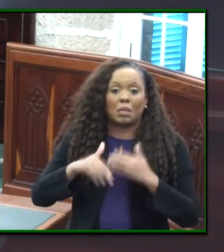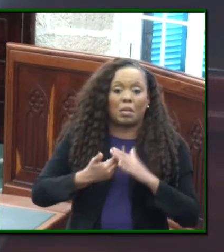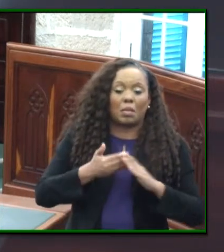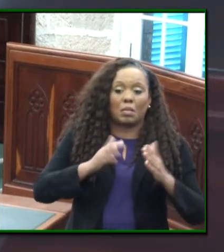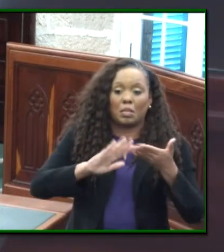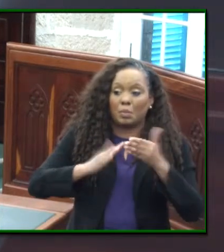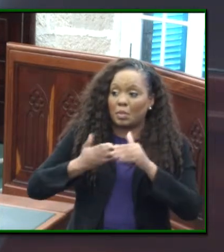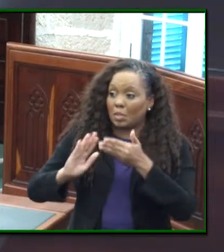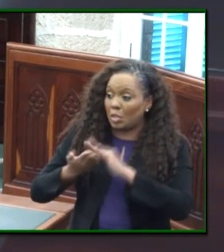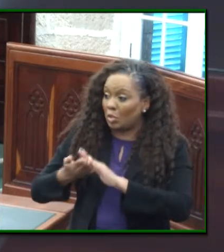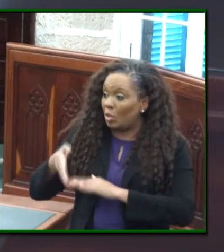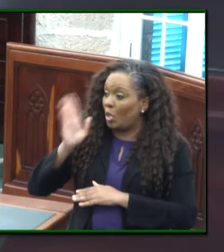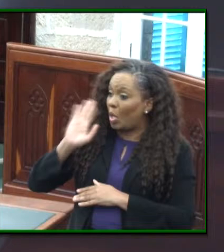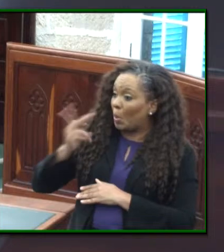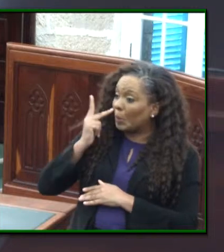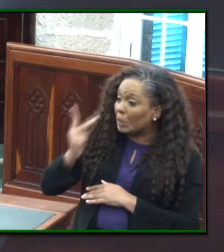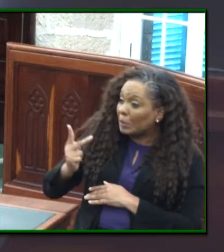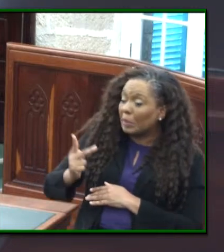you will find different